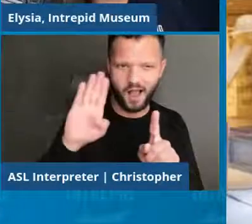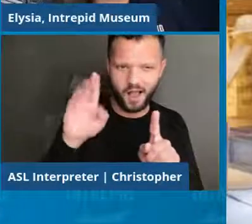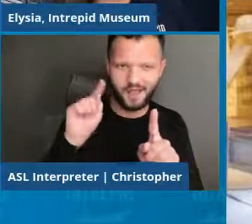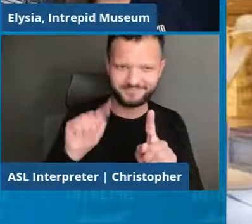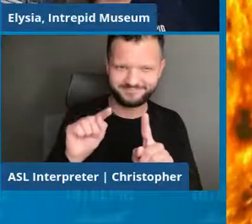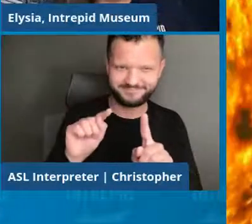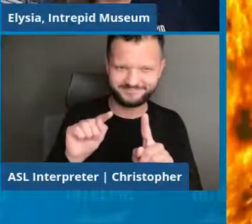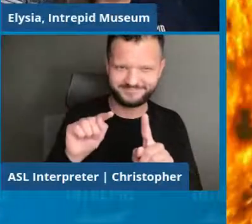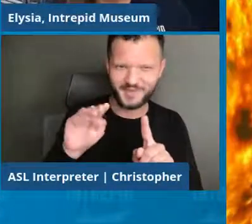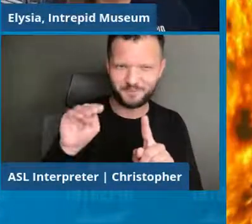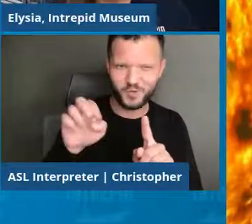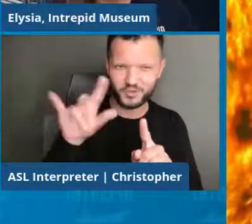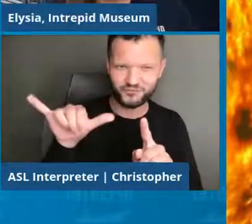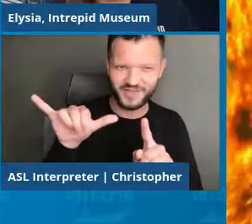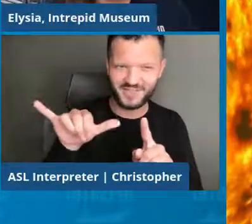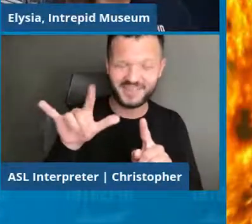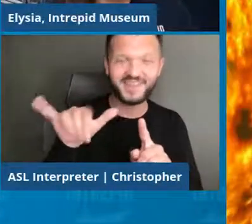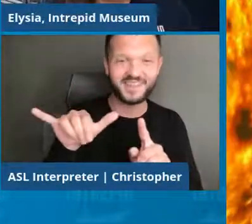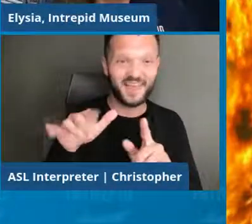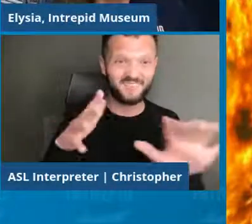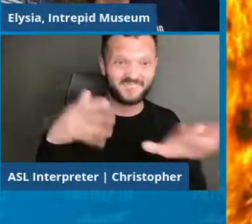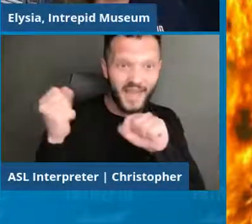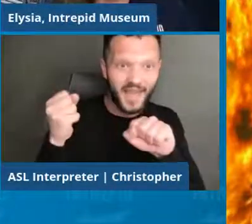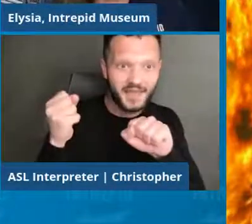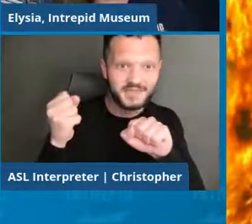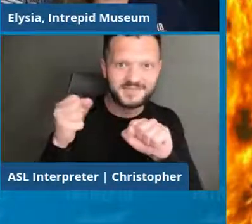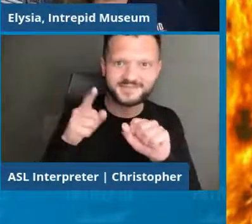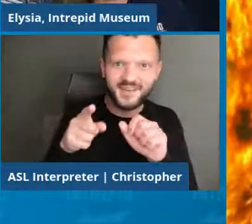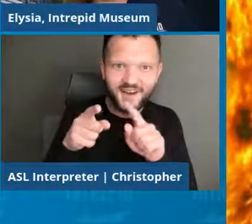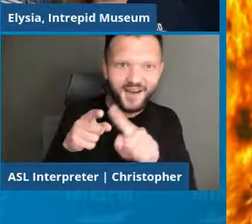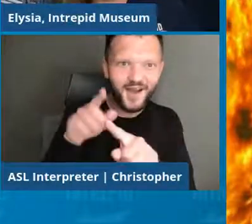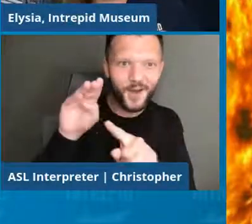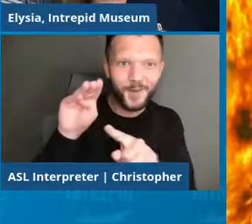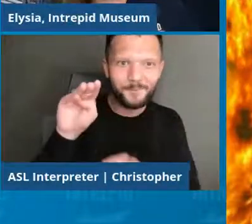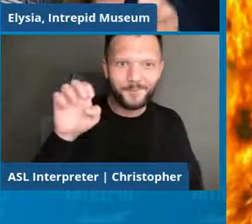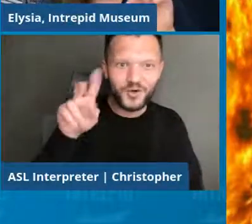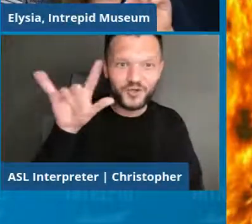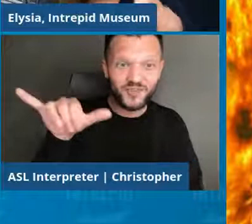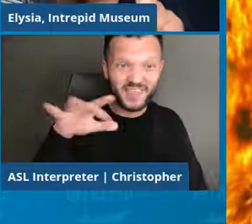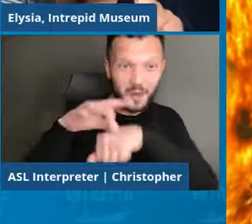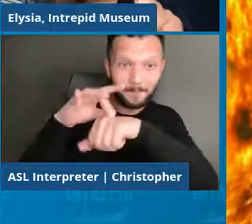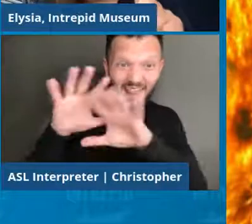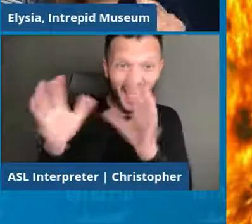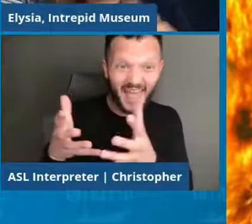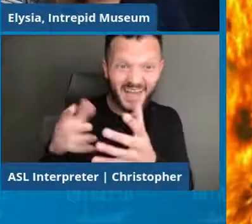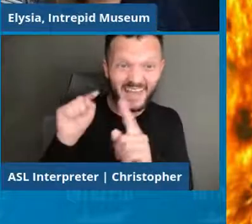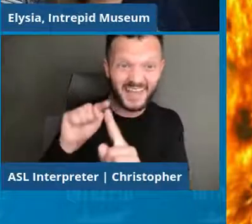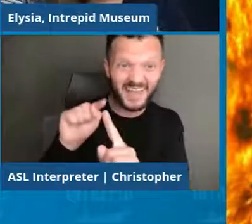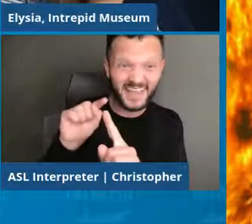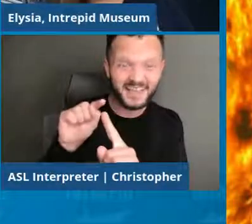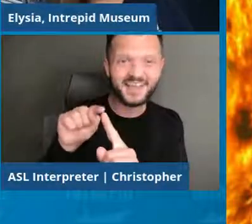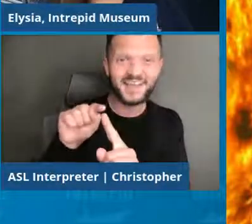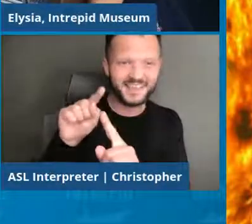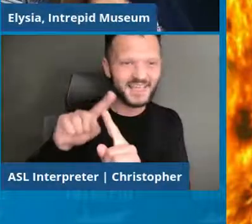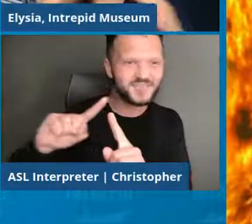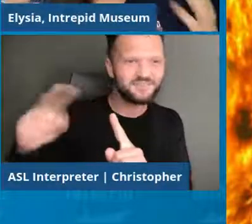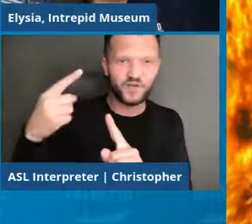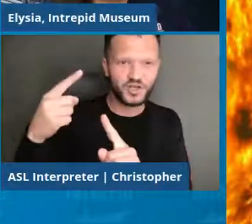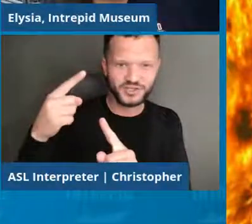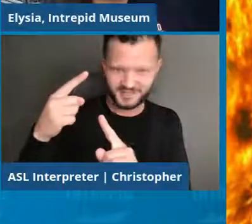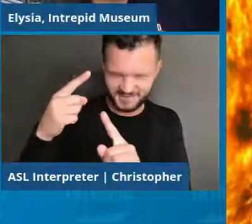of course, planet Mercury, which was named after him, is also both our first planet and also